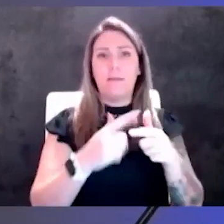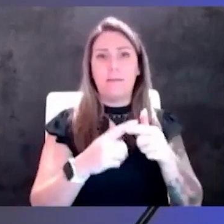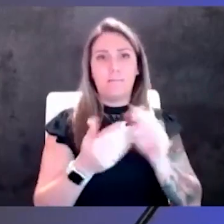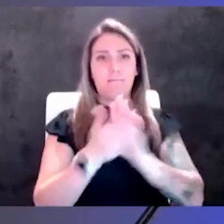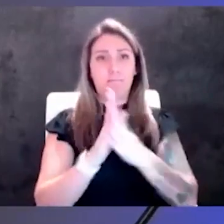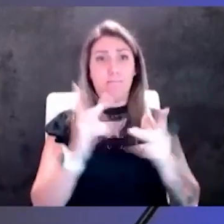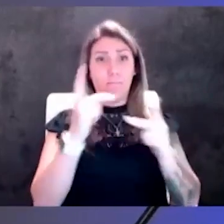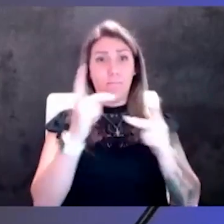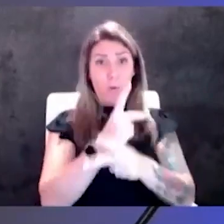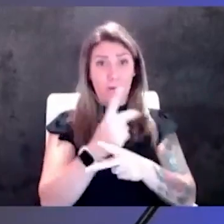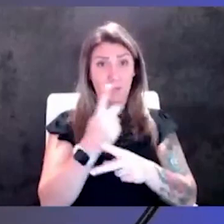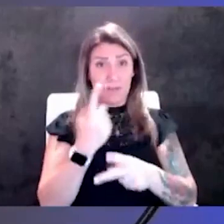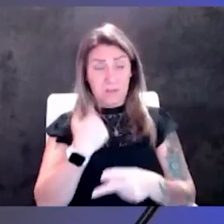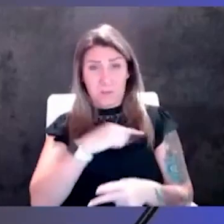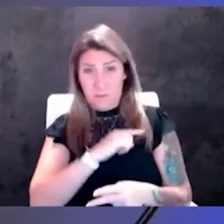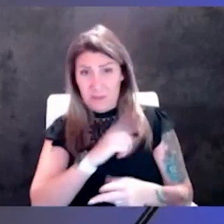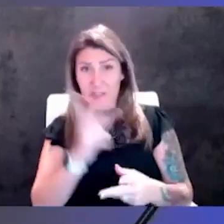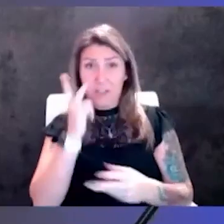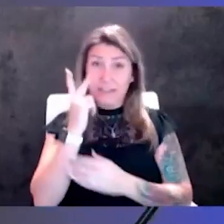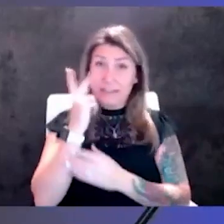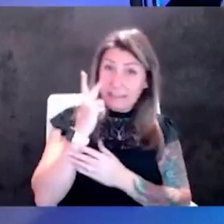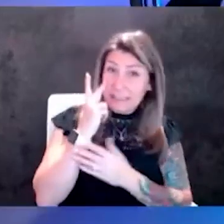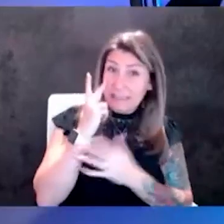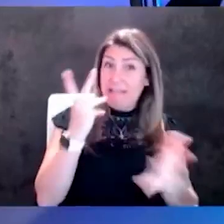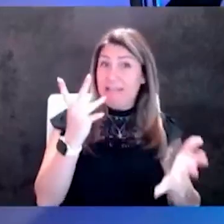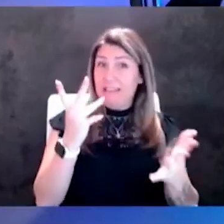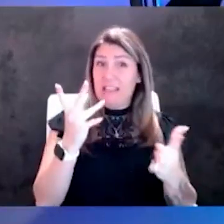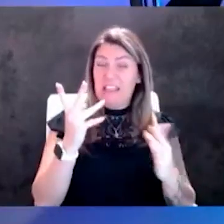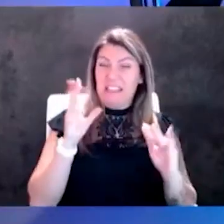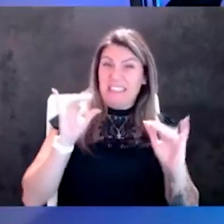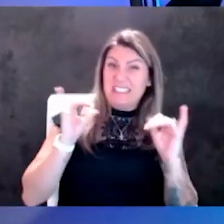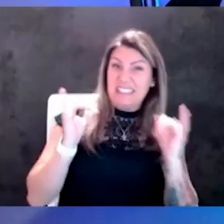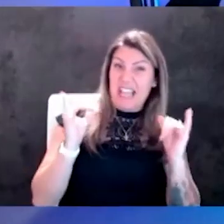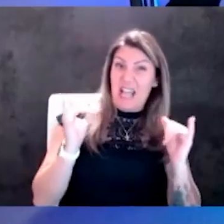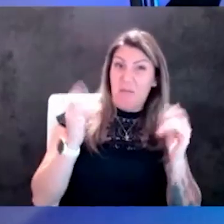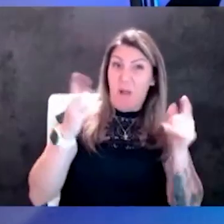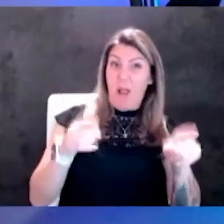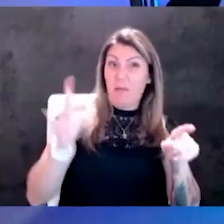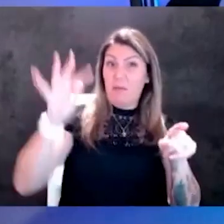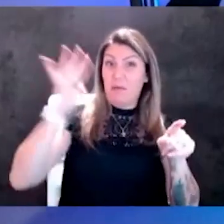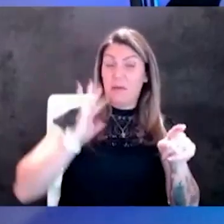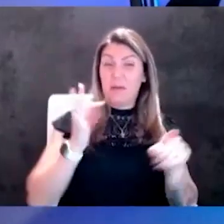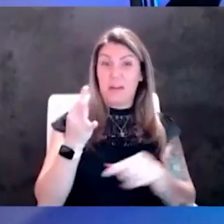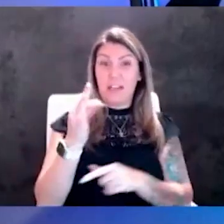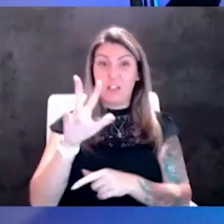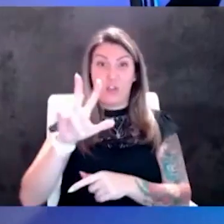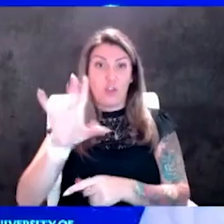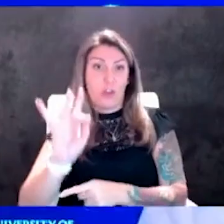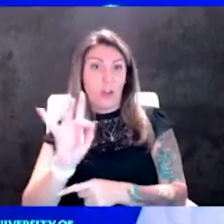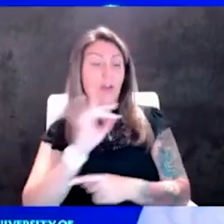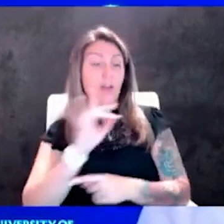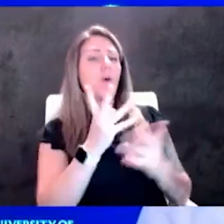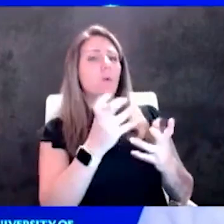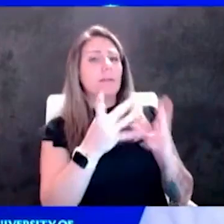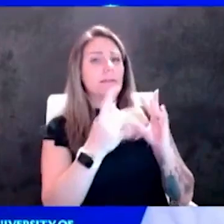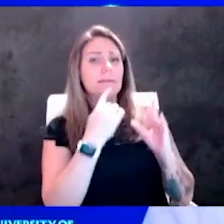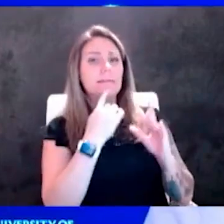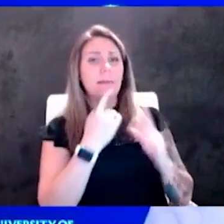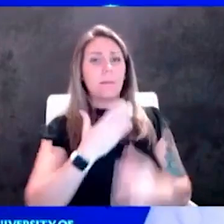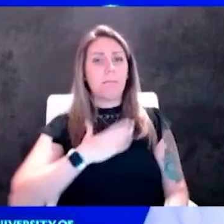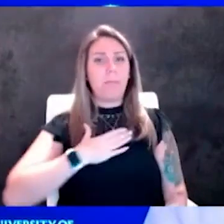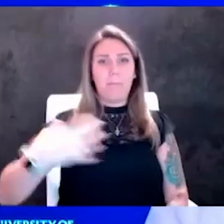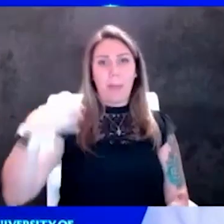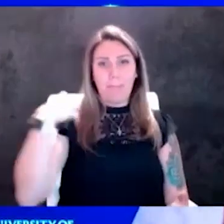towards 1938. That's a great way to say that. Wow. Hawk? Yeah, I was just going to say, and my boss,